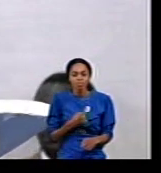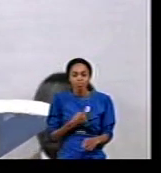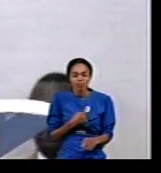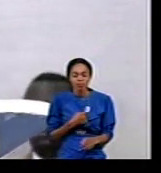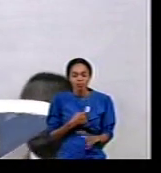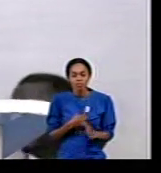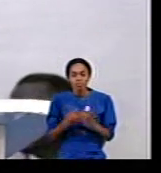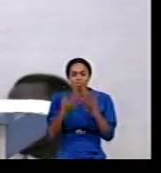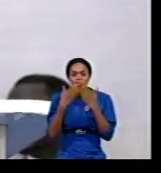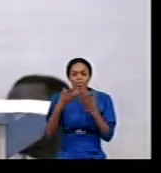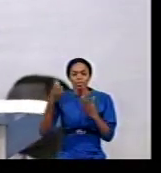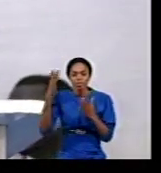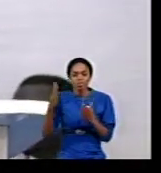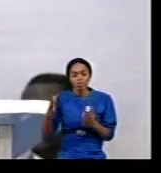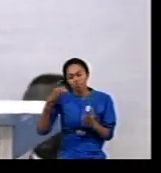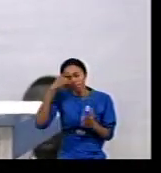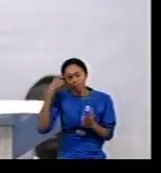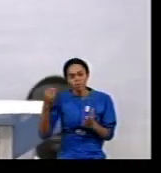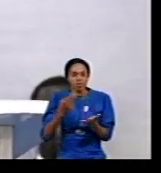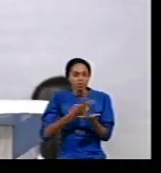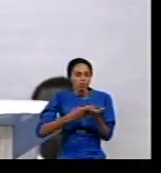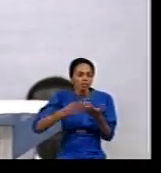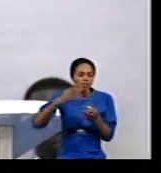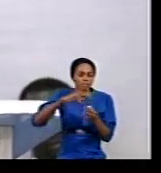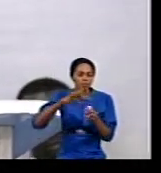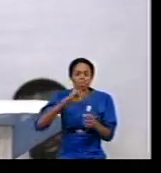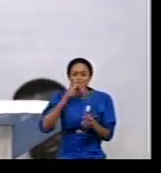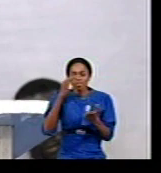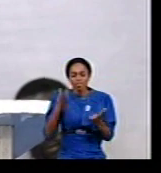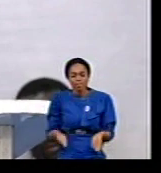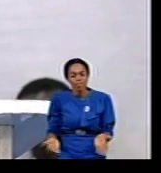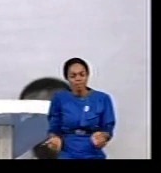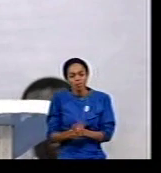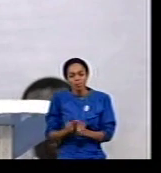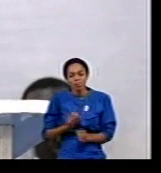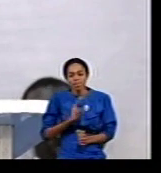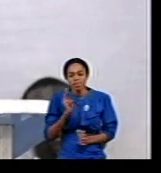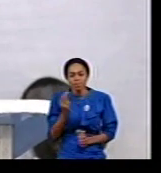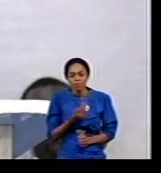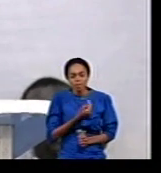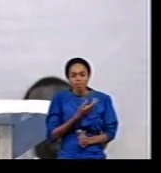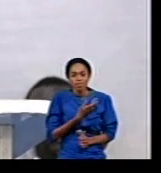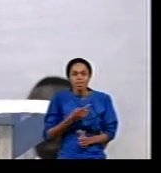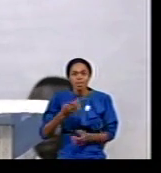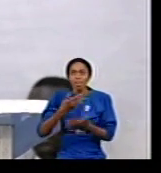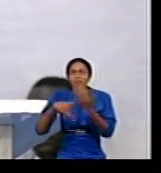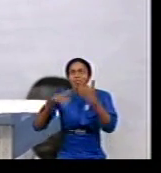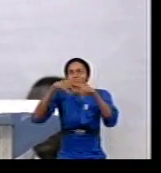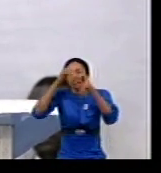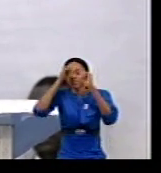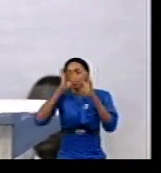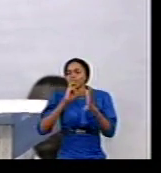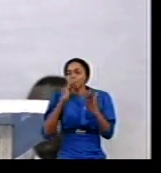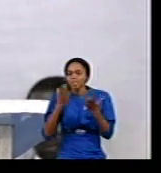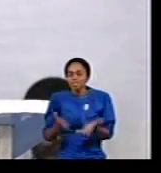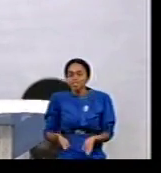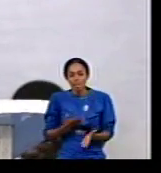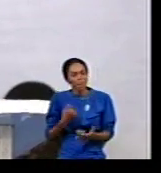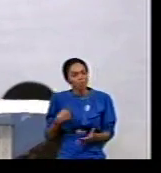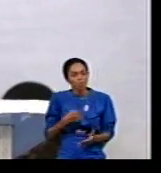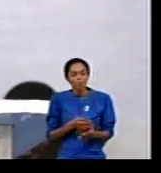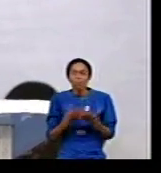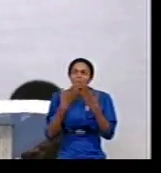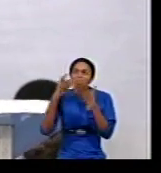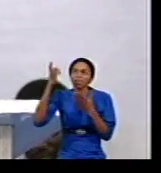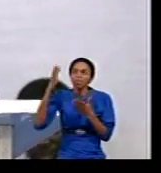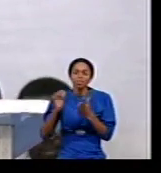Spirit himself is here with us. The Heavenly Father is here. He gives us a clear assignment. The convener is also here. This is the